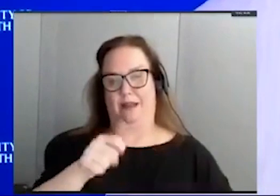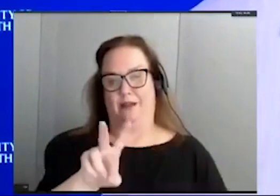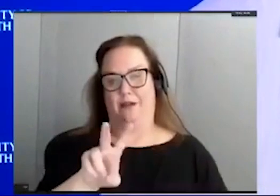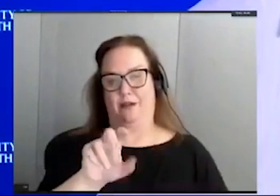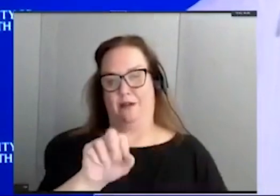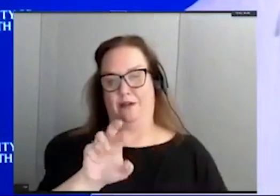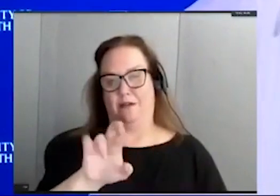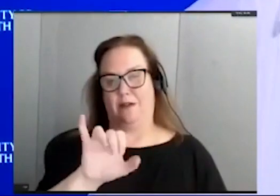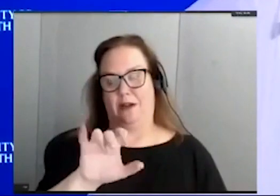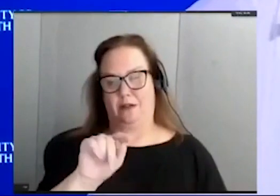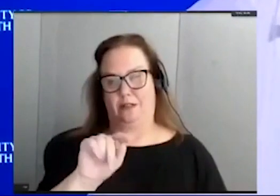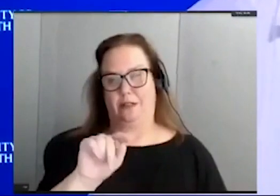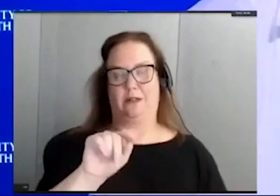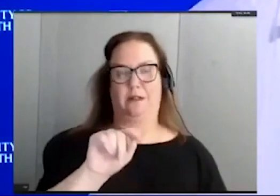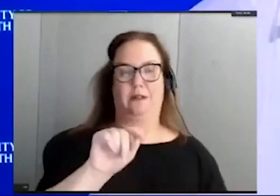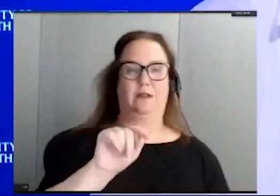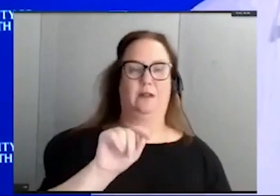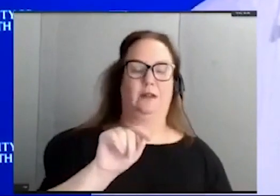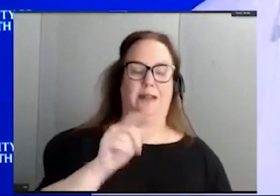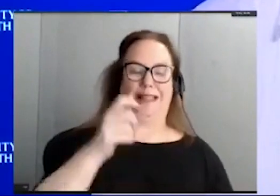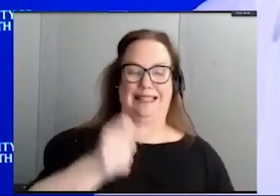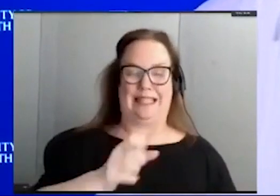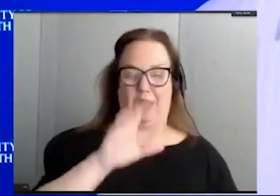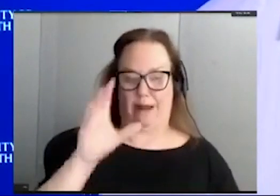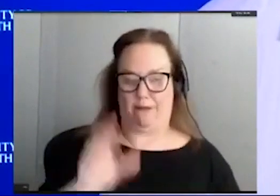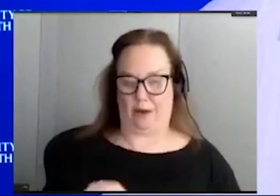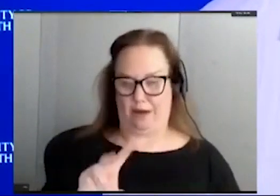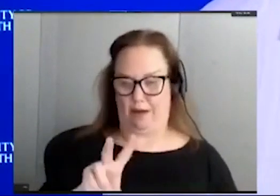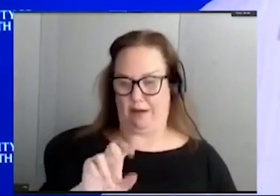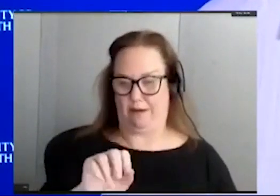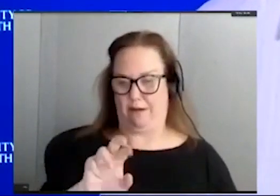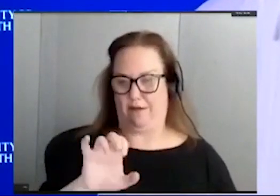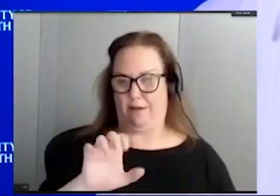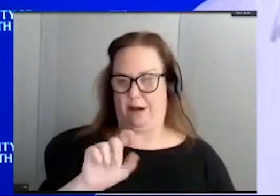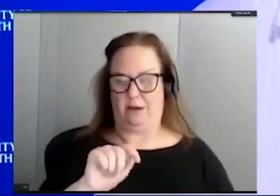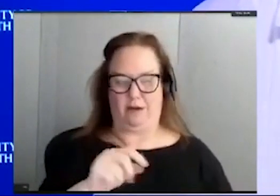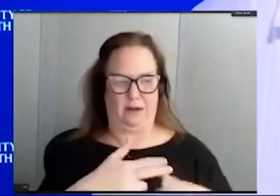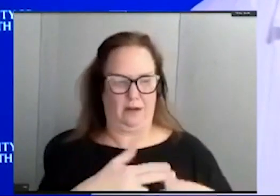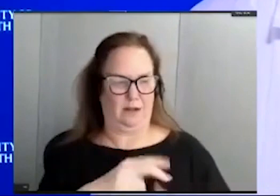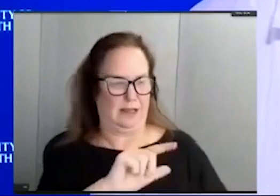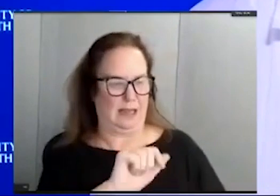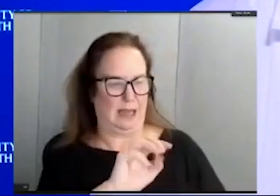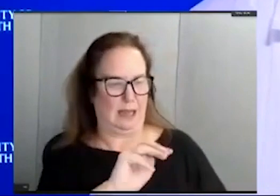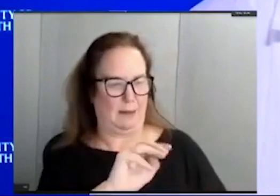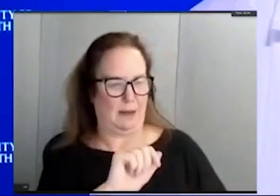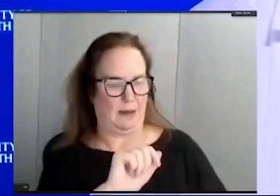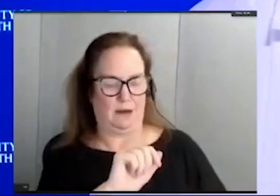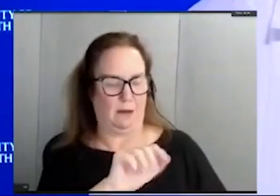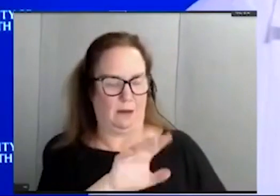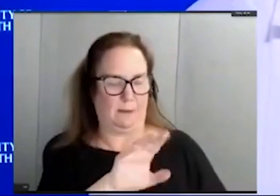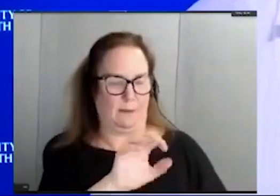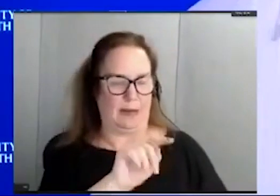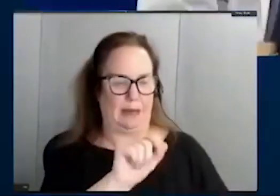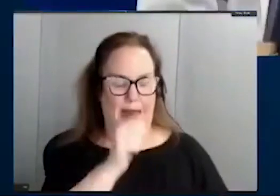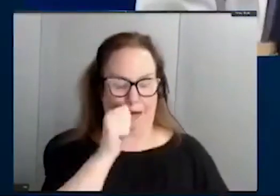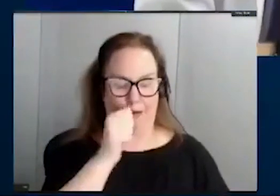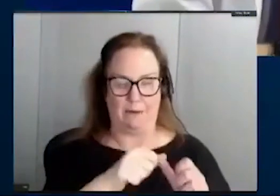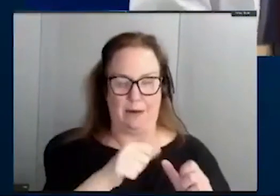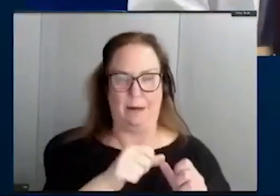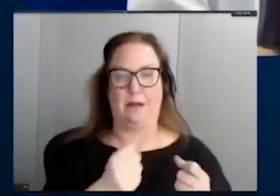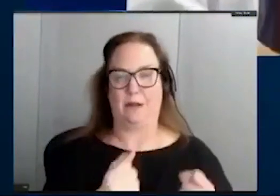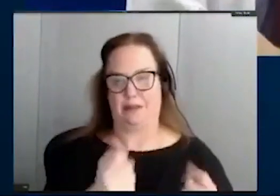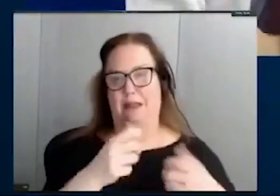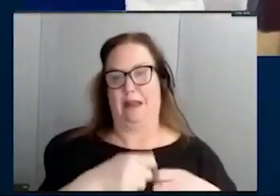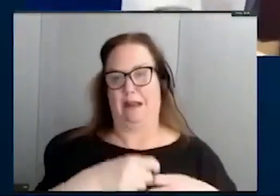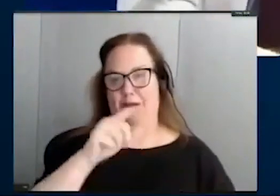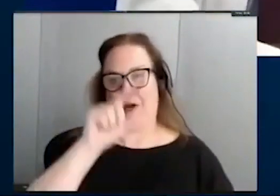saw when that South African variant, which I think was Gamma maybe, or Beta, I don't remember exactly which one. There are a lot of Greek